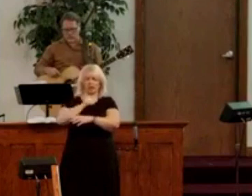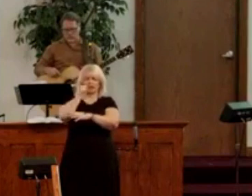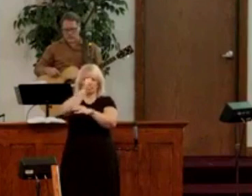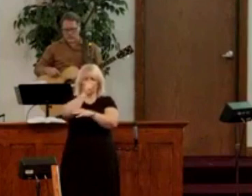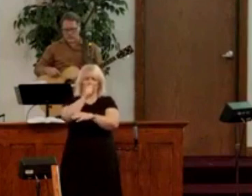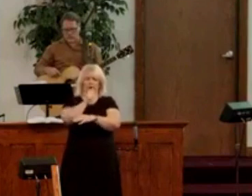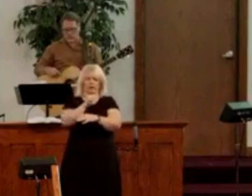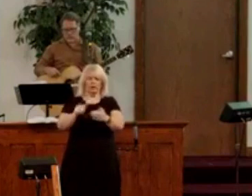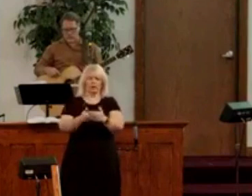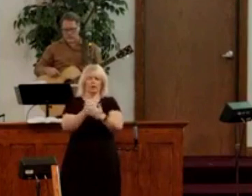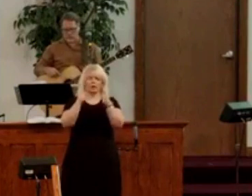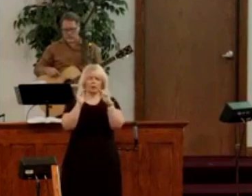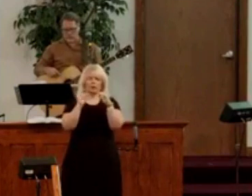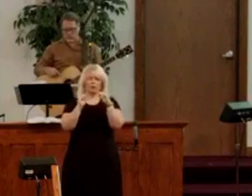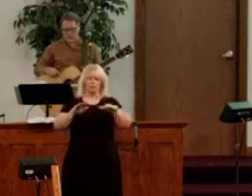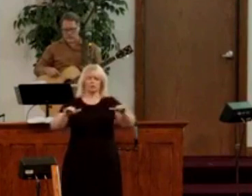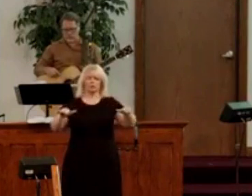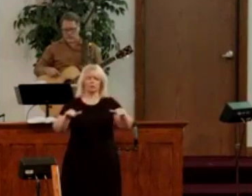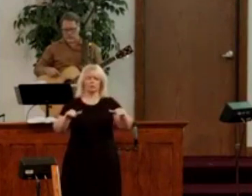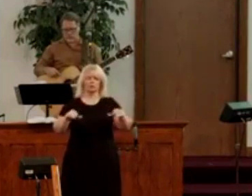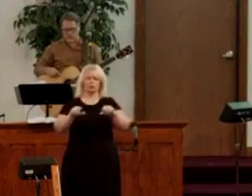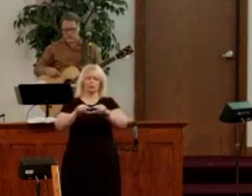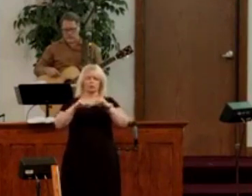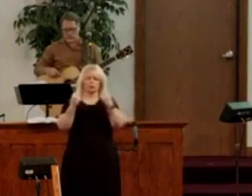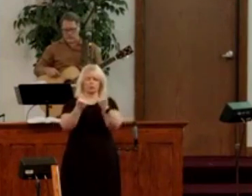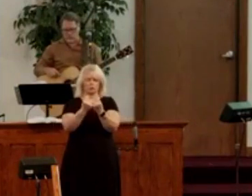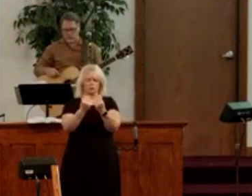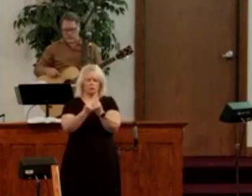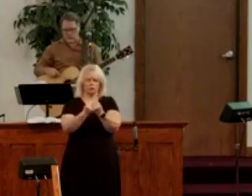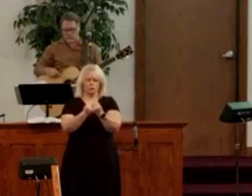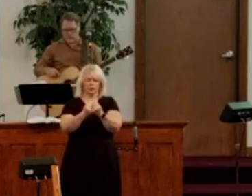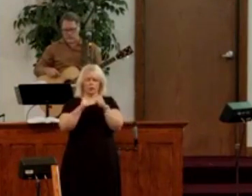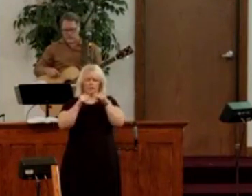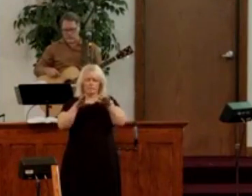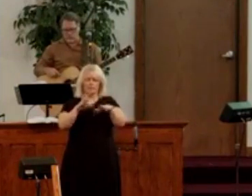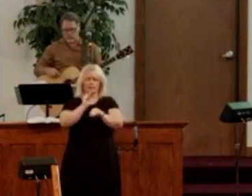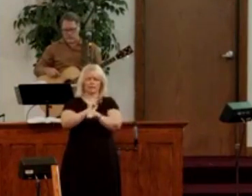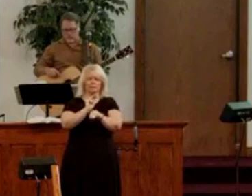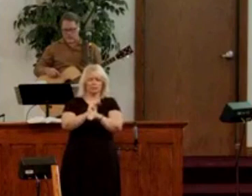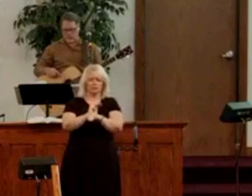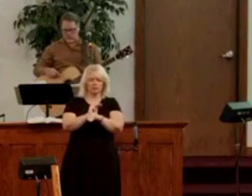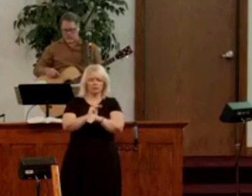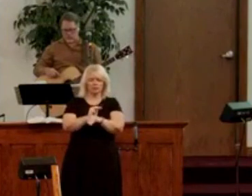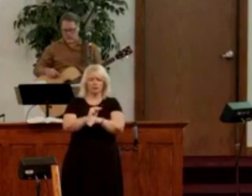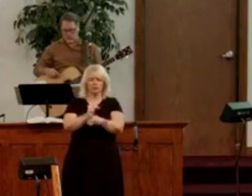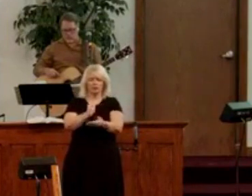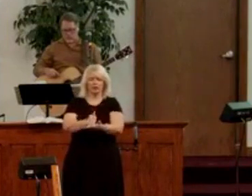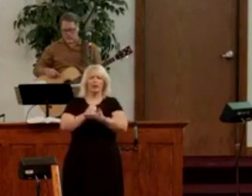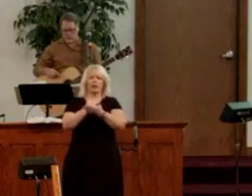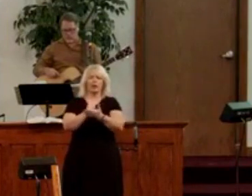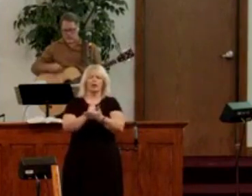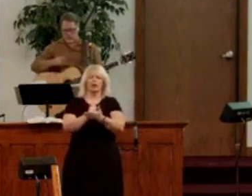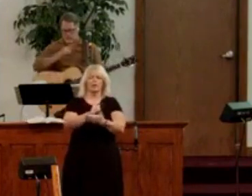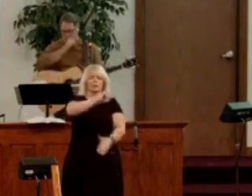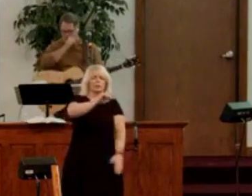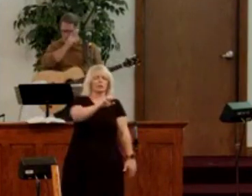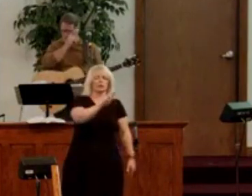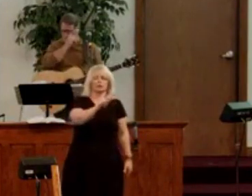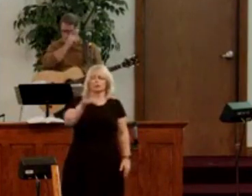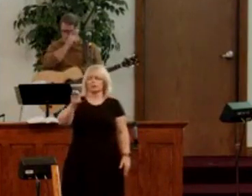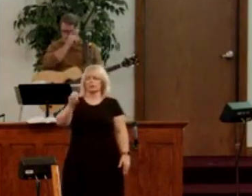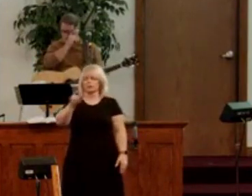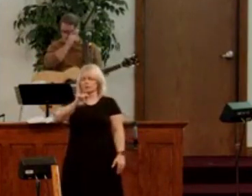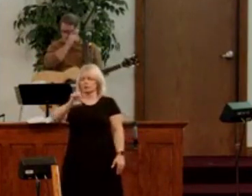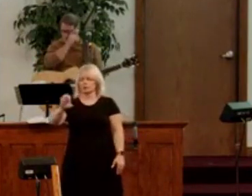to bless their ministry and watch over it as they are away from it. Father, we pray that you would sustain Jim and Connie during Connie's